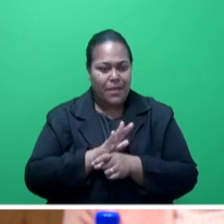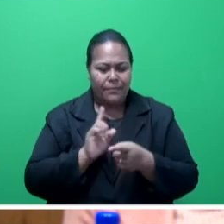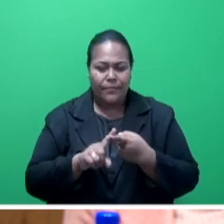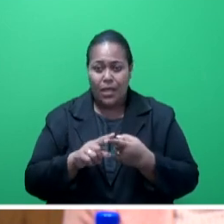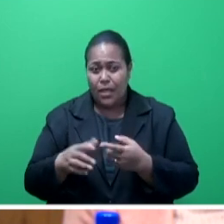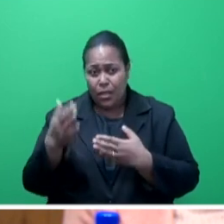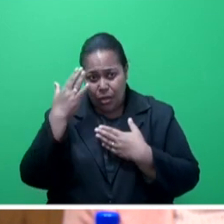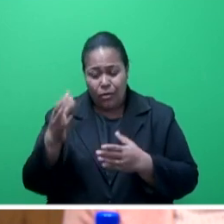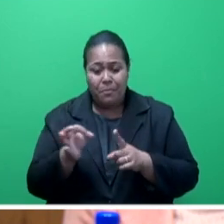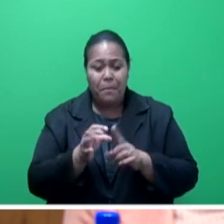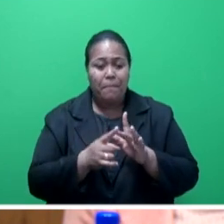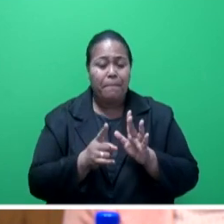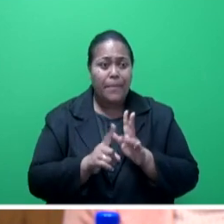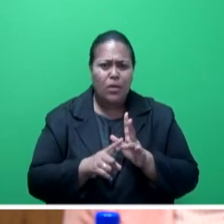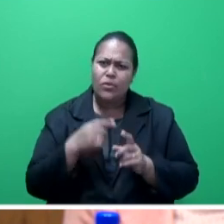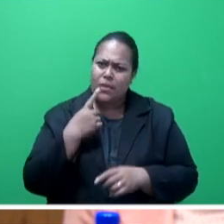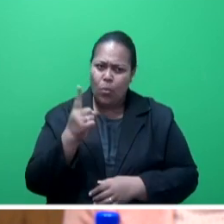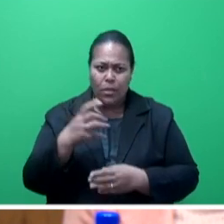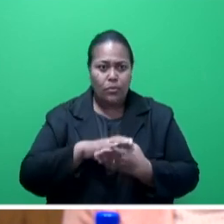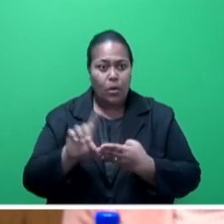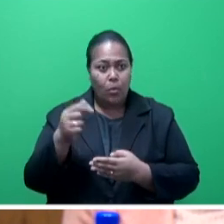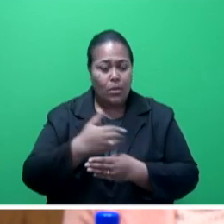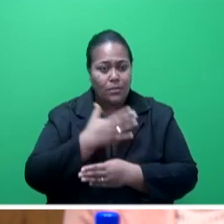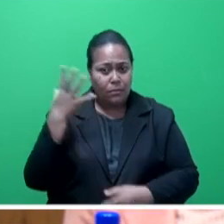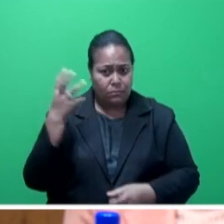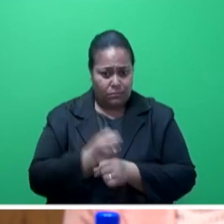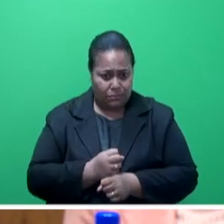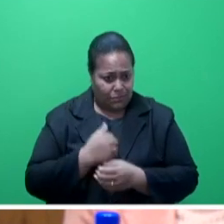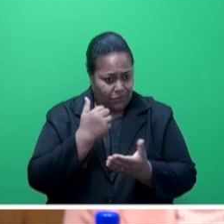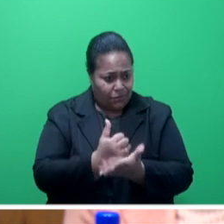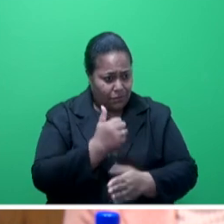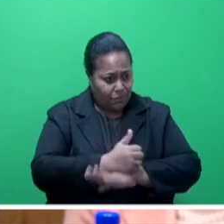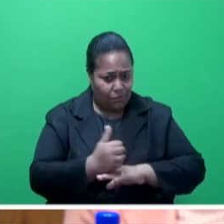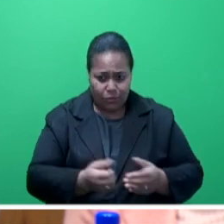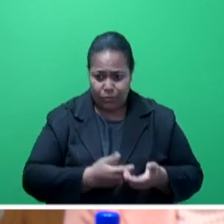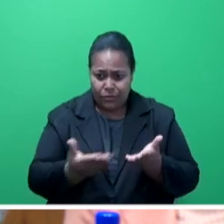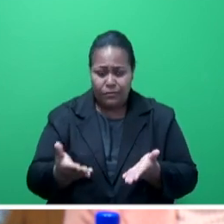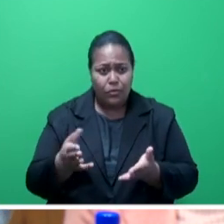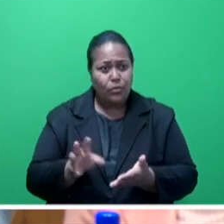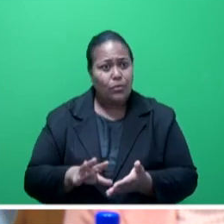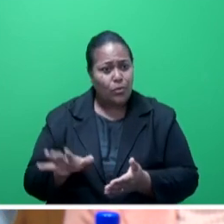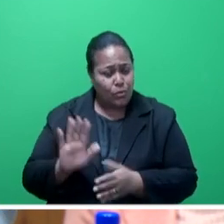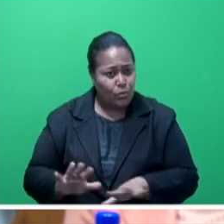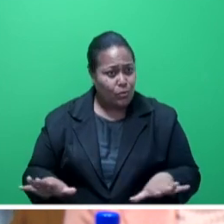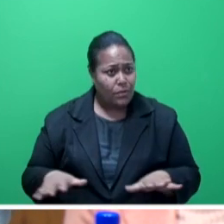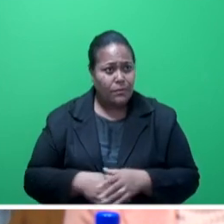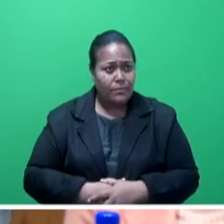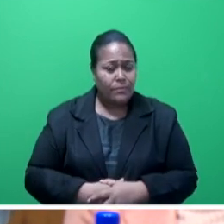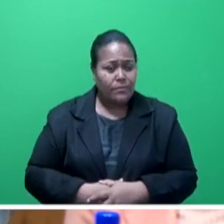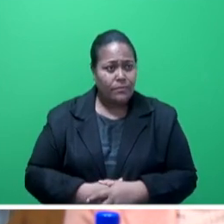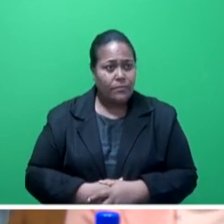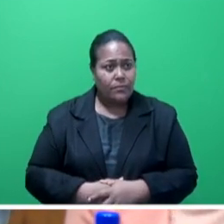Tikundundua suggested that $1 per day is the total assistance that government provides for our vulnerable children. He tried to compare